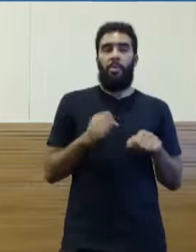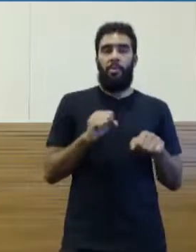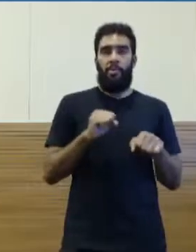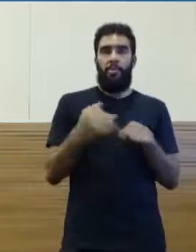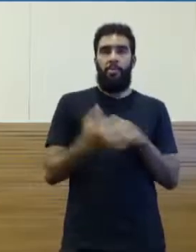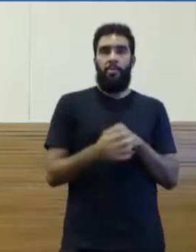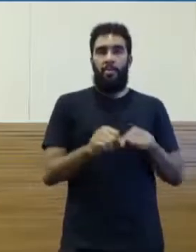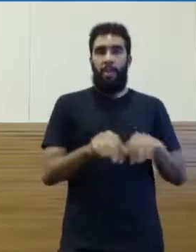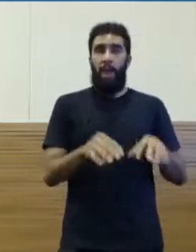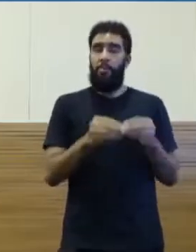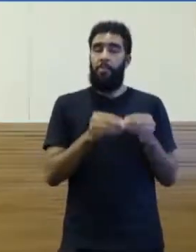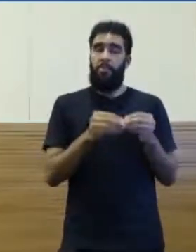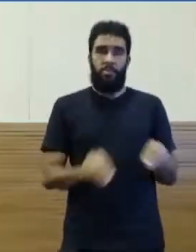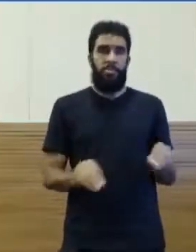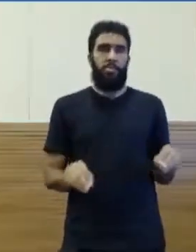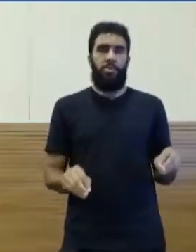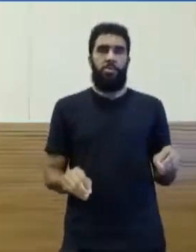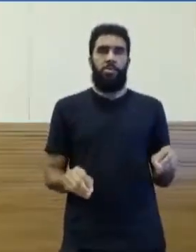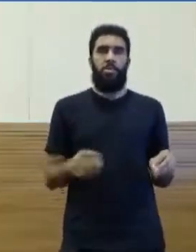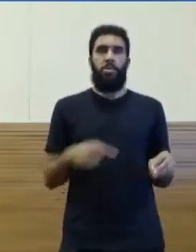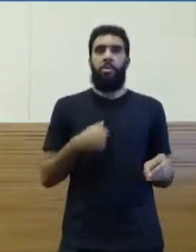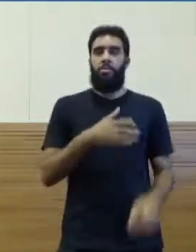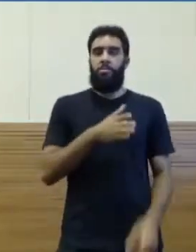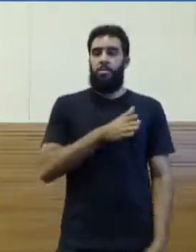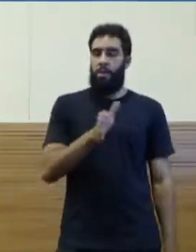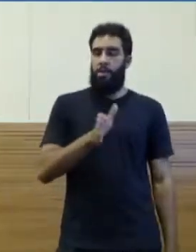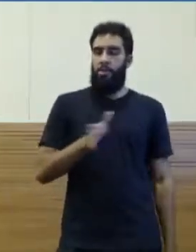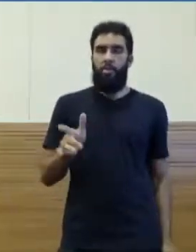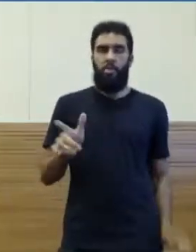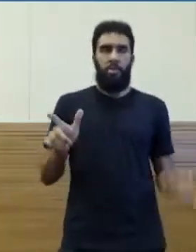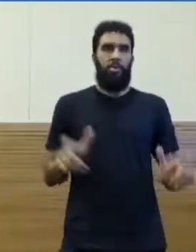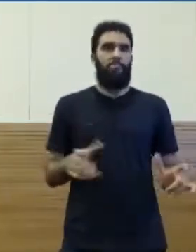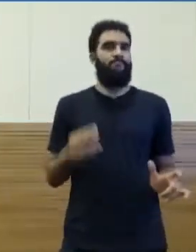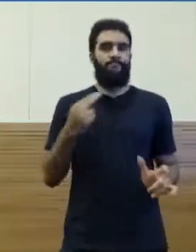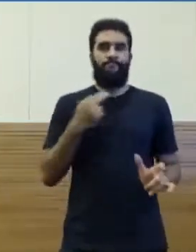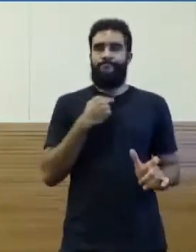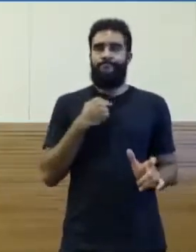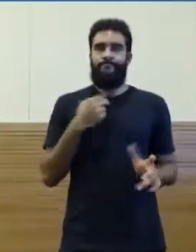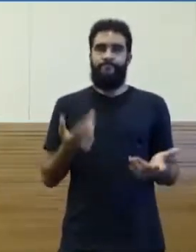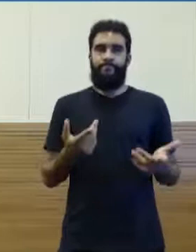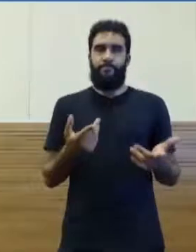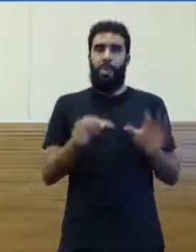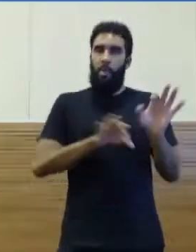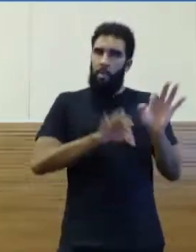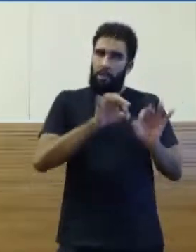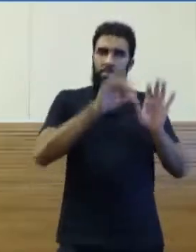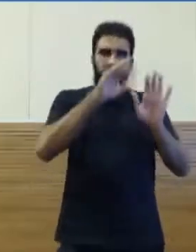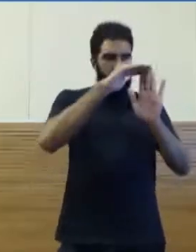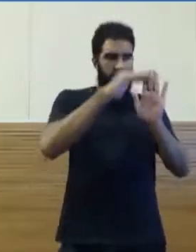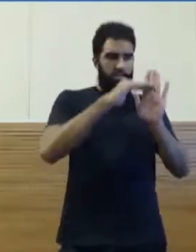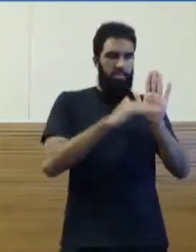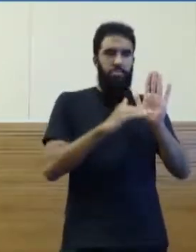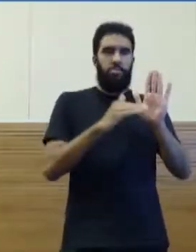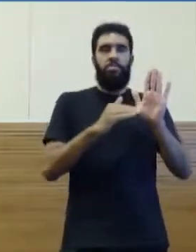hard. The pandemic really got in the way. We cannot reach these places.